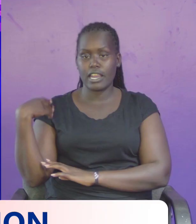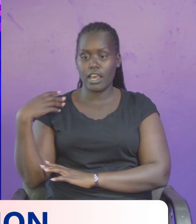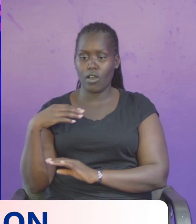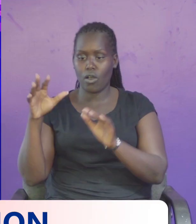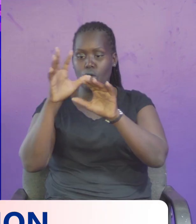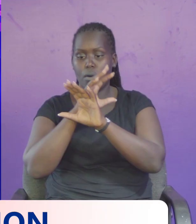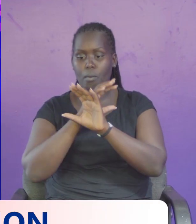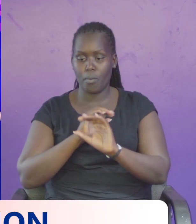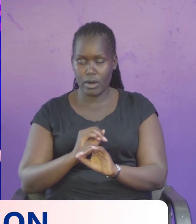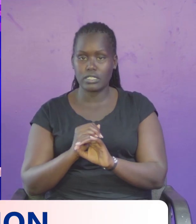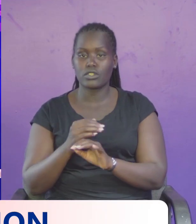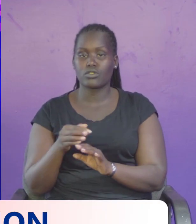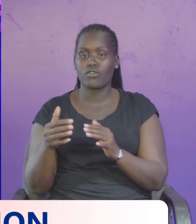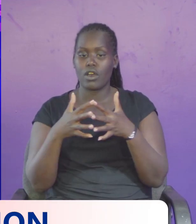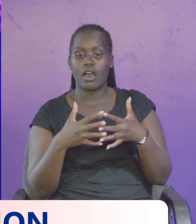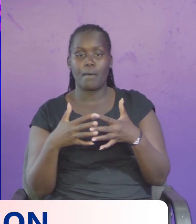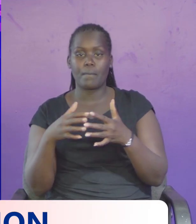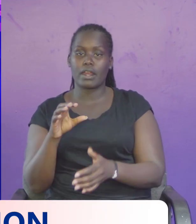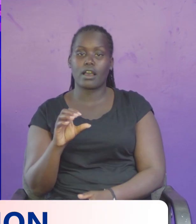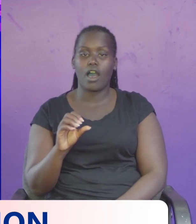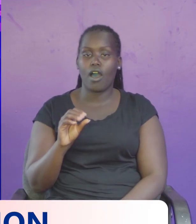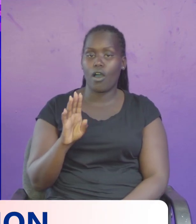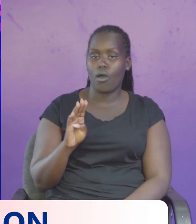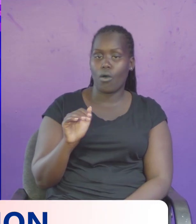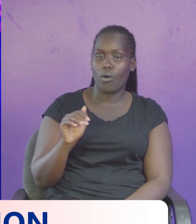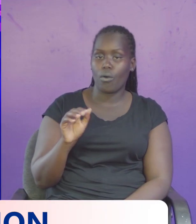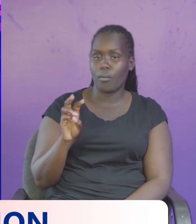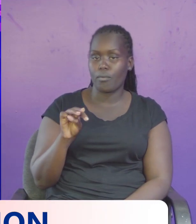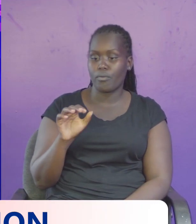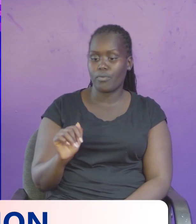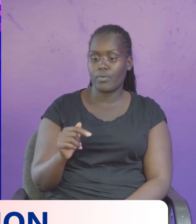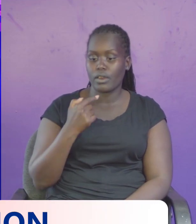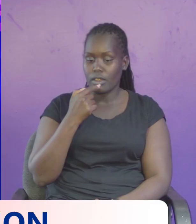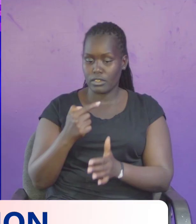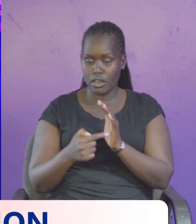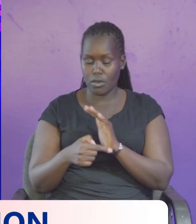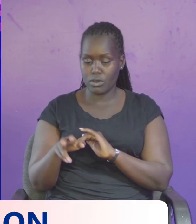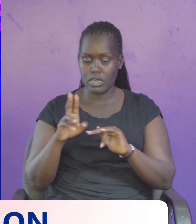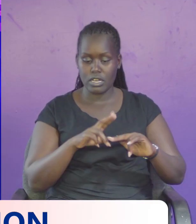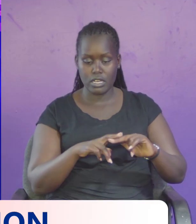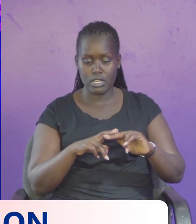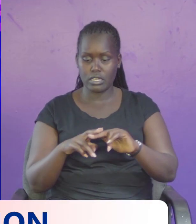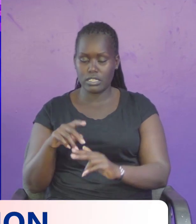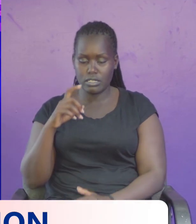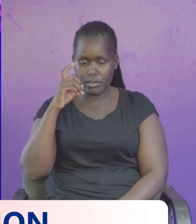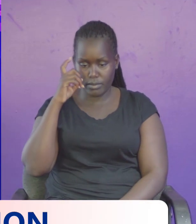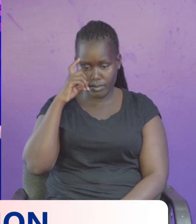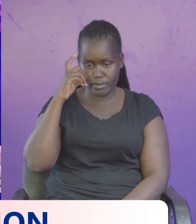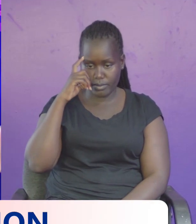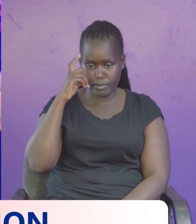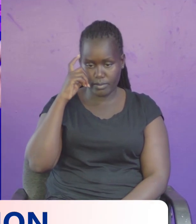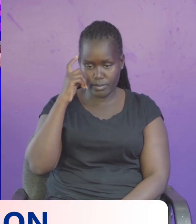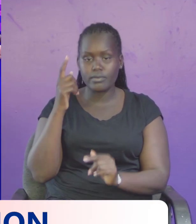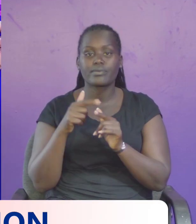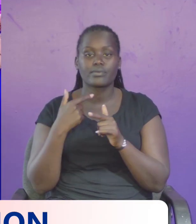to vie for the presidential seat in America, they said that they sat and thought and thought and thought and thought, and